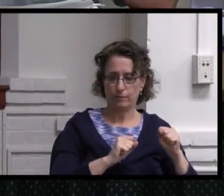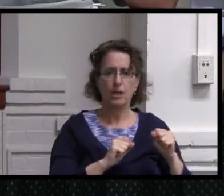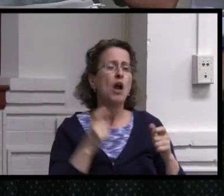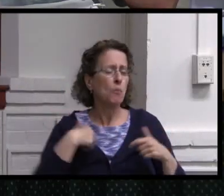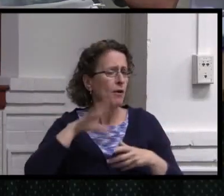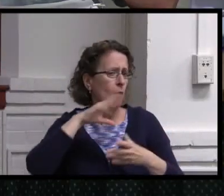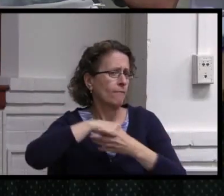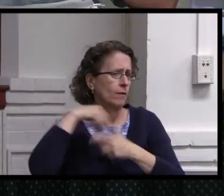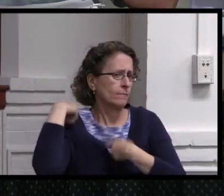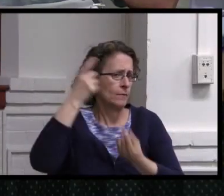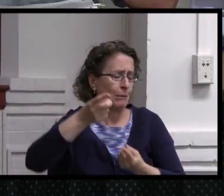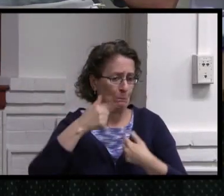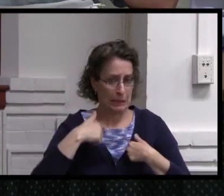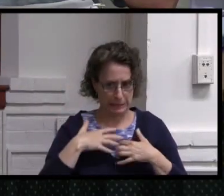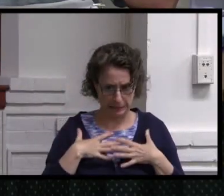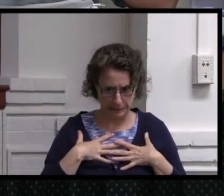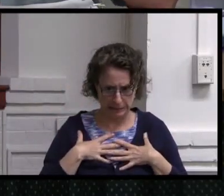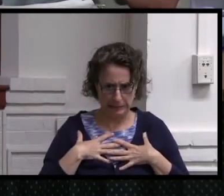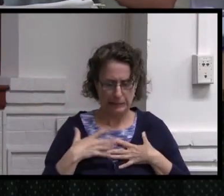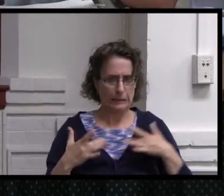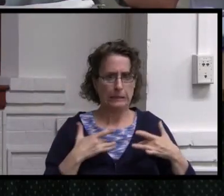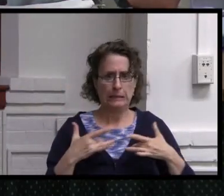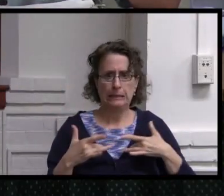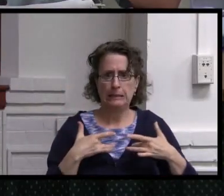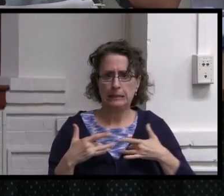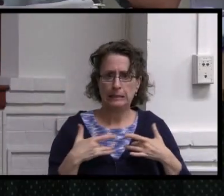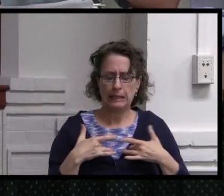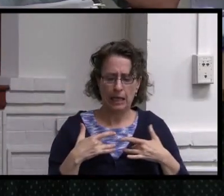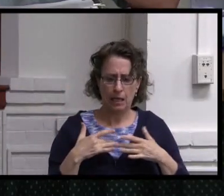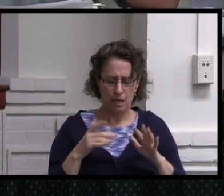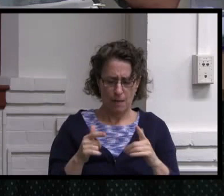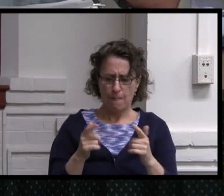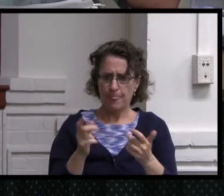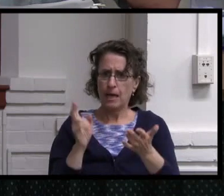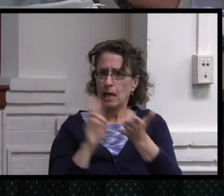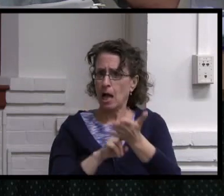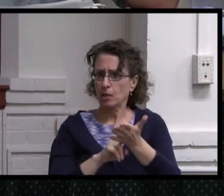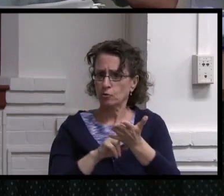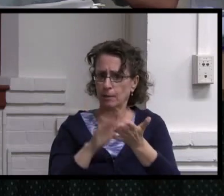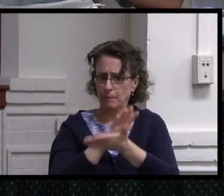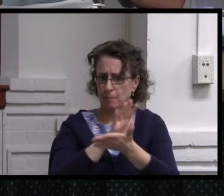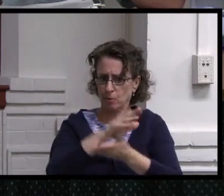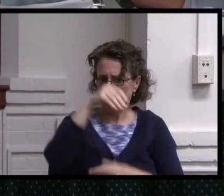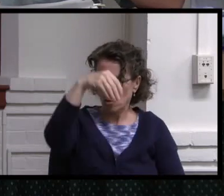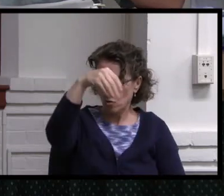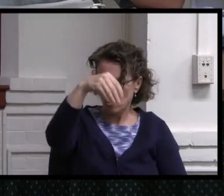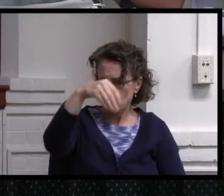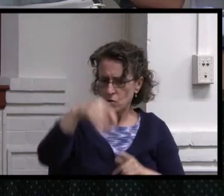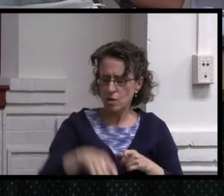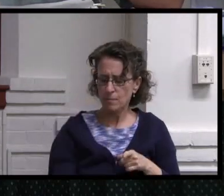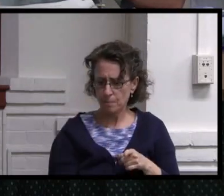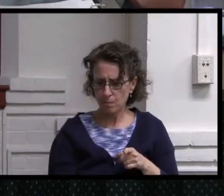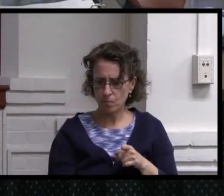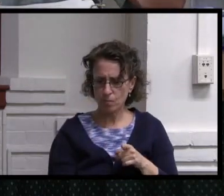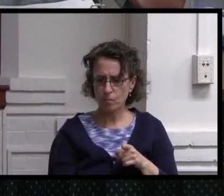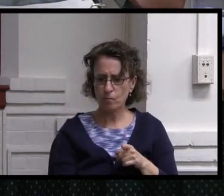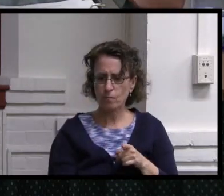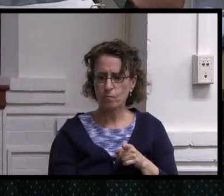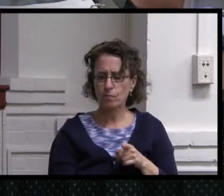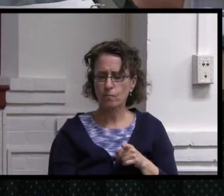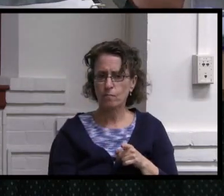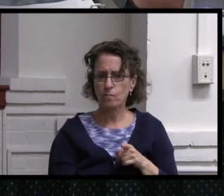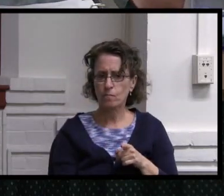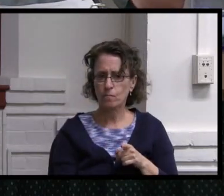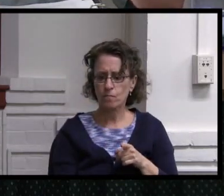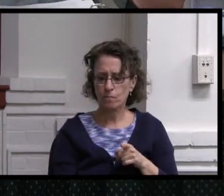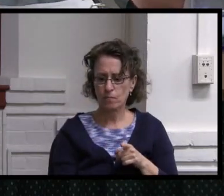me a little bit because now we're going to be taking it over. Did they give us, I didn't read anywhere in here where they give us a length of